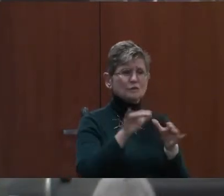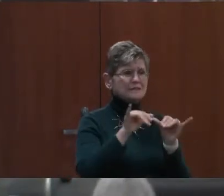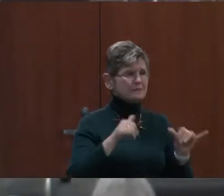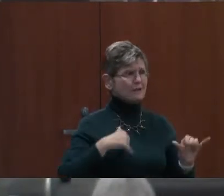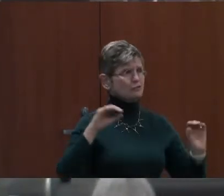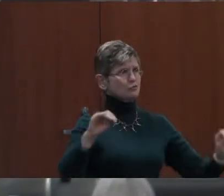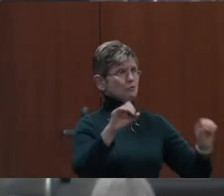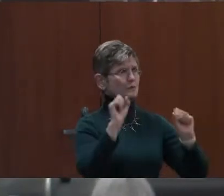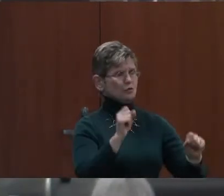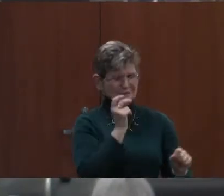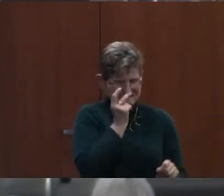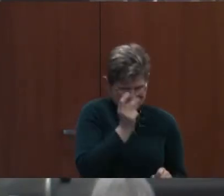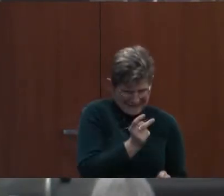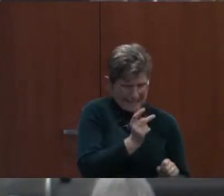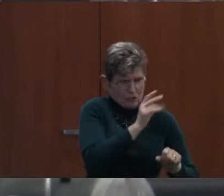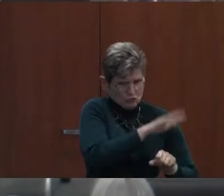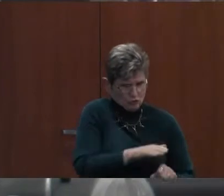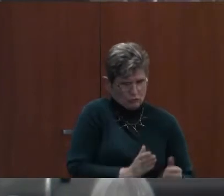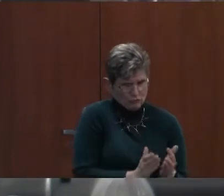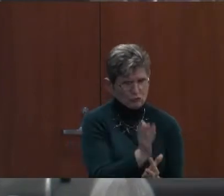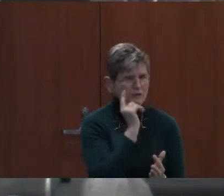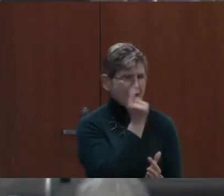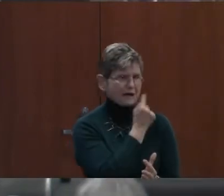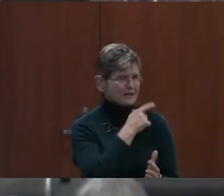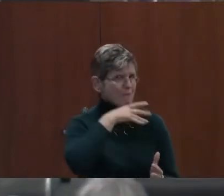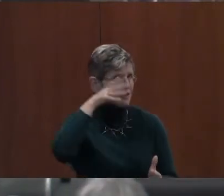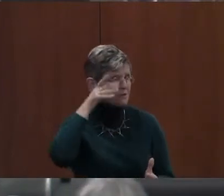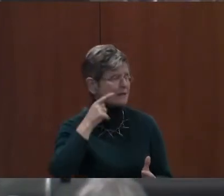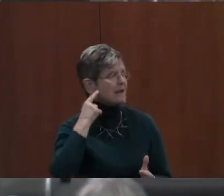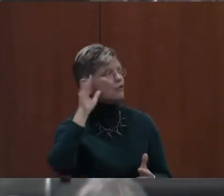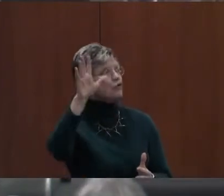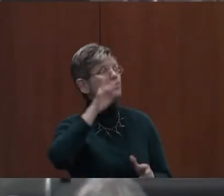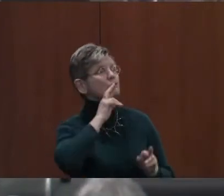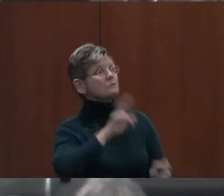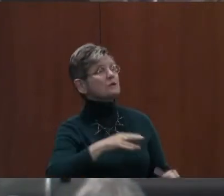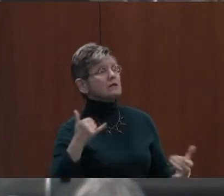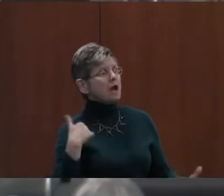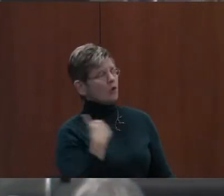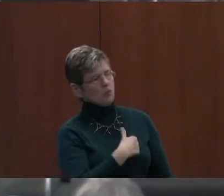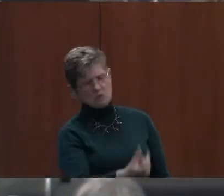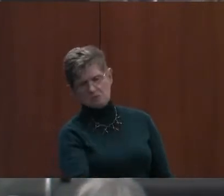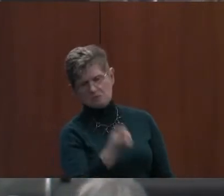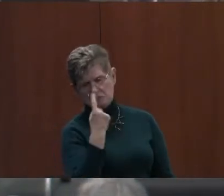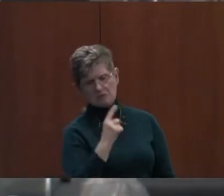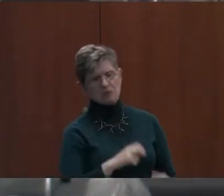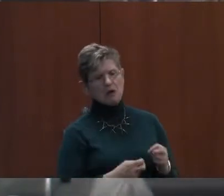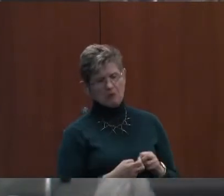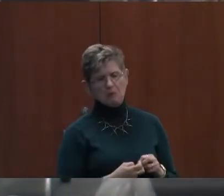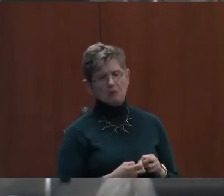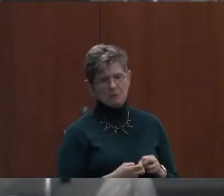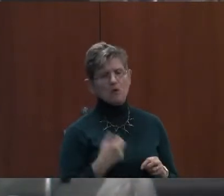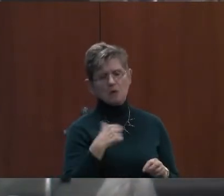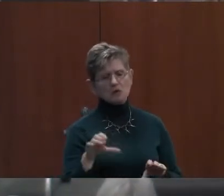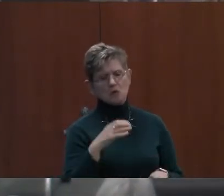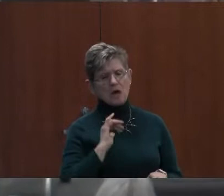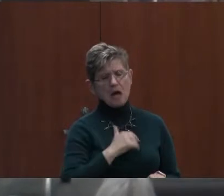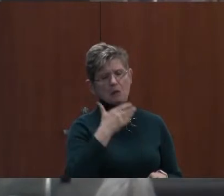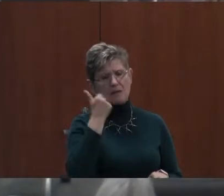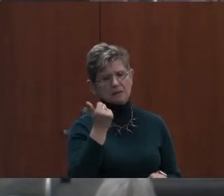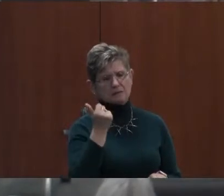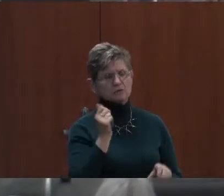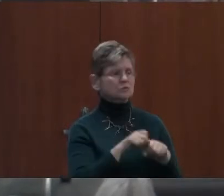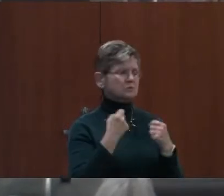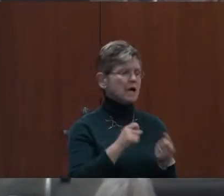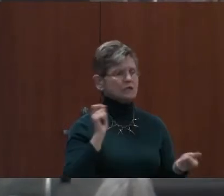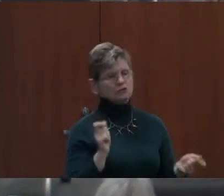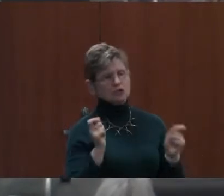see children through the eyes of the parents. And I can hear your response now. We absolutely understand the problems, and we're doing our best. Society is